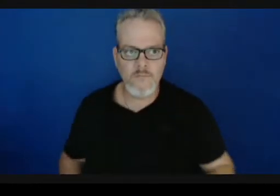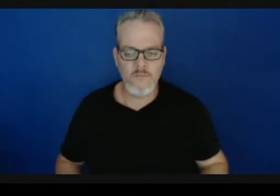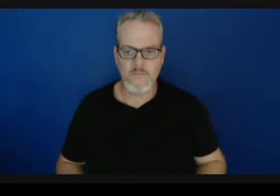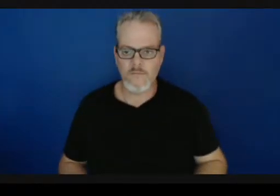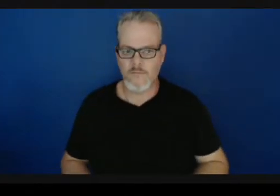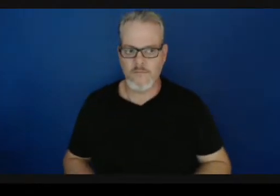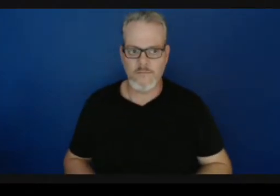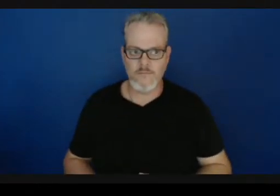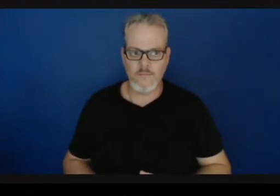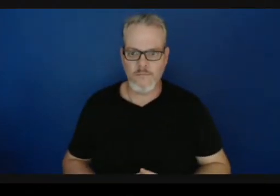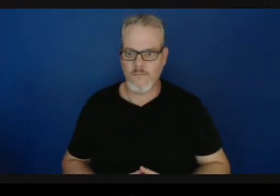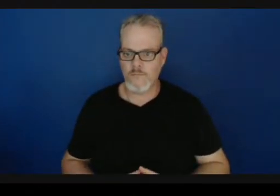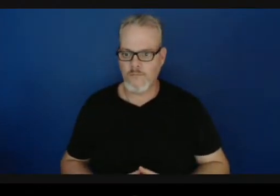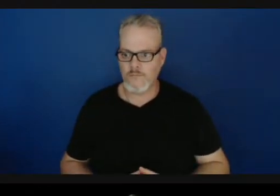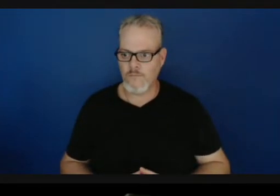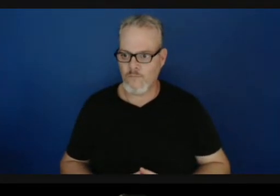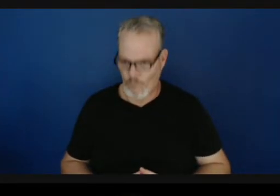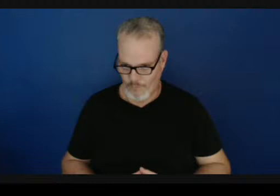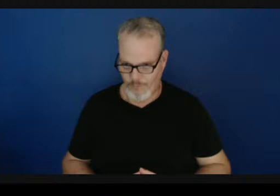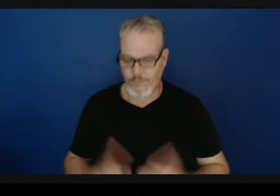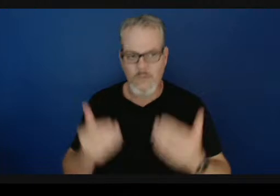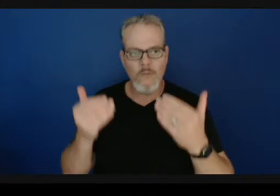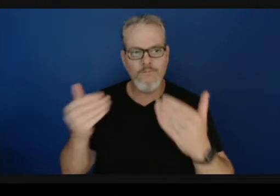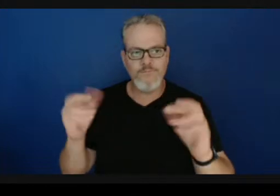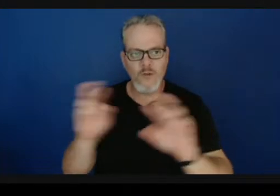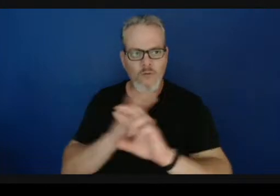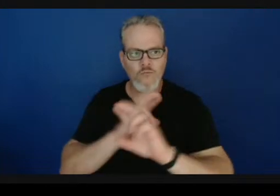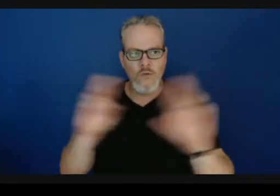and get ready for our summary.